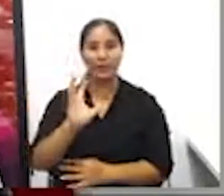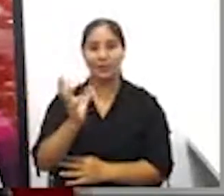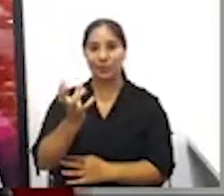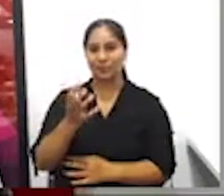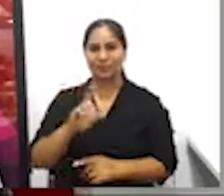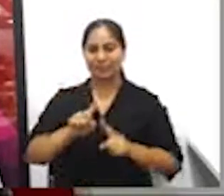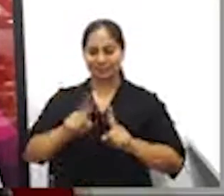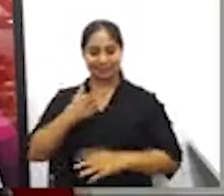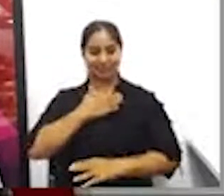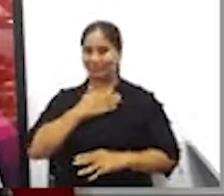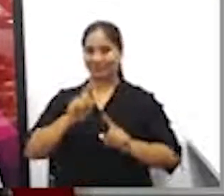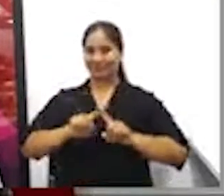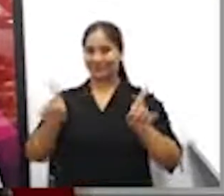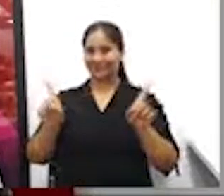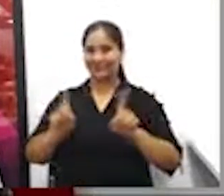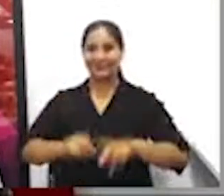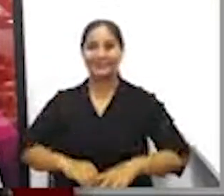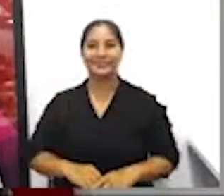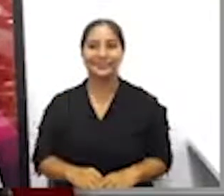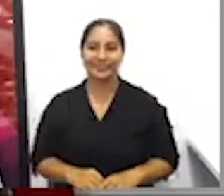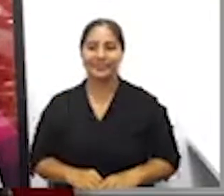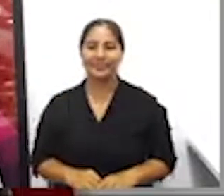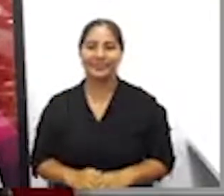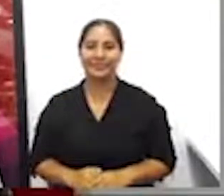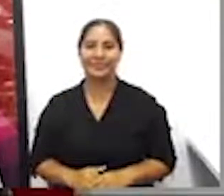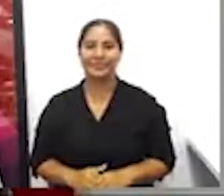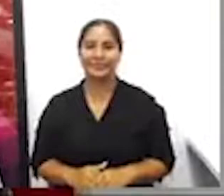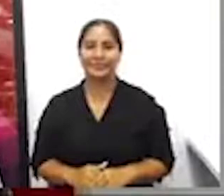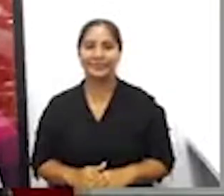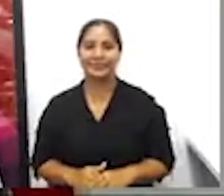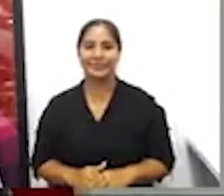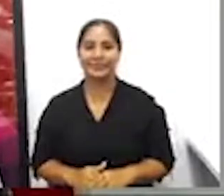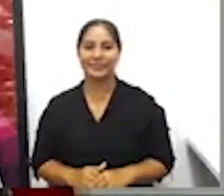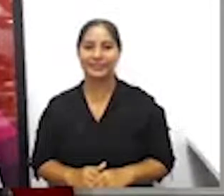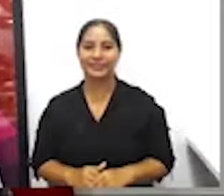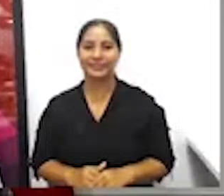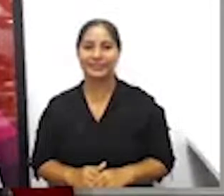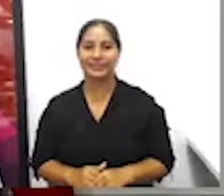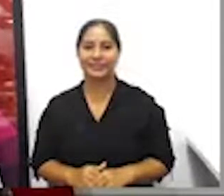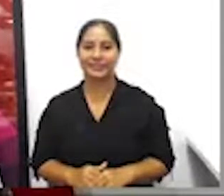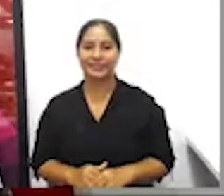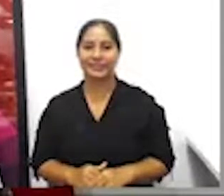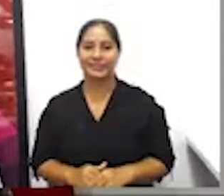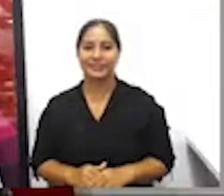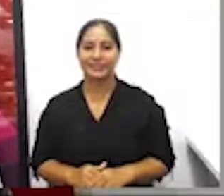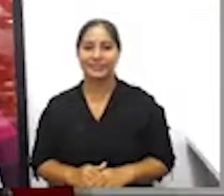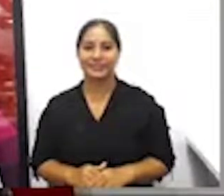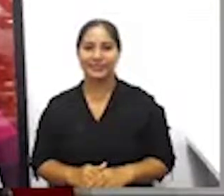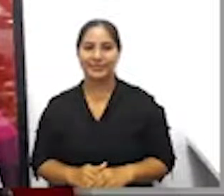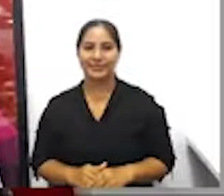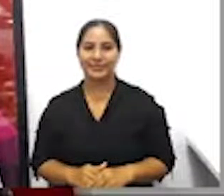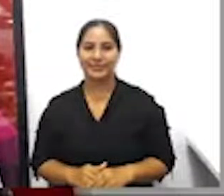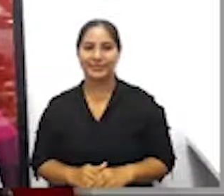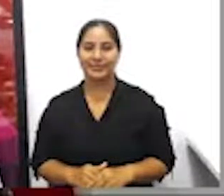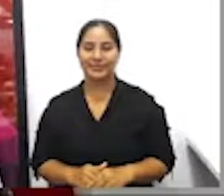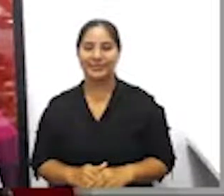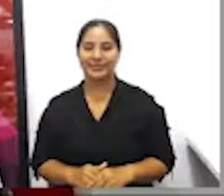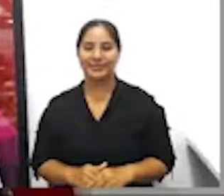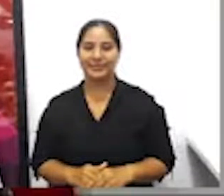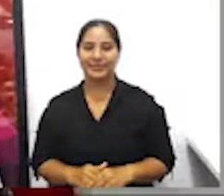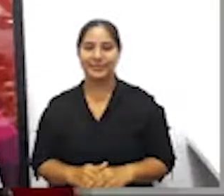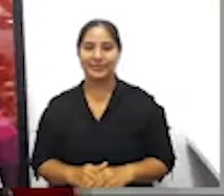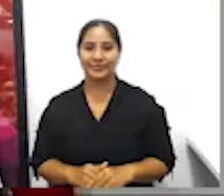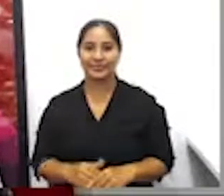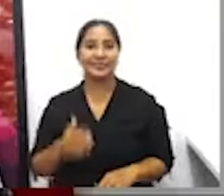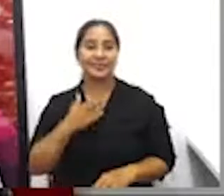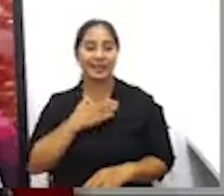Most of my days are behind me, not ahead of me. That's okay. I'm having a great life, and I'm now